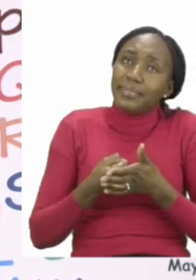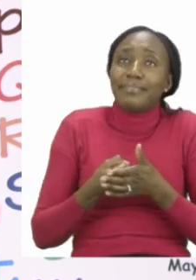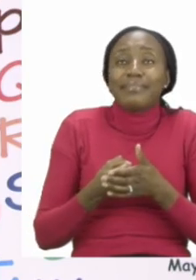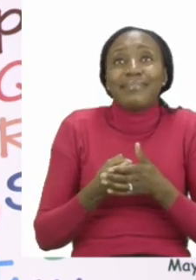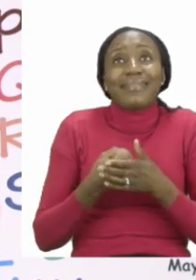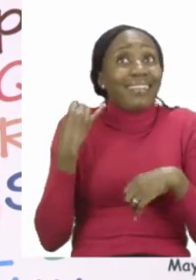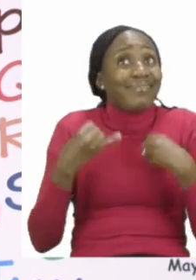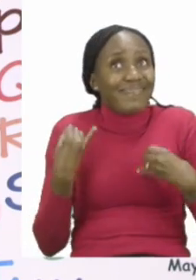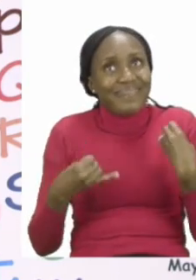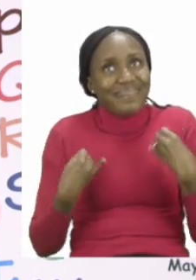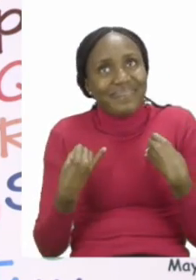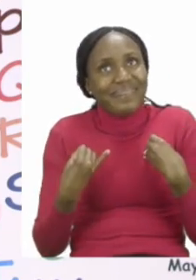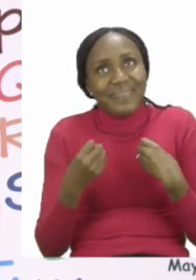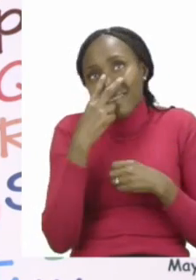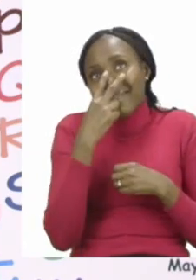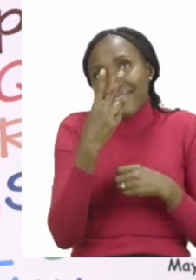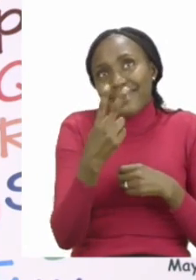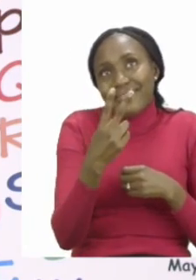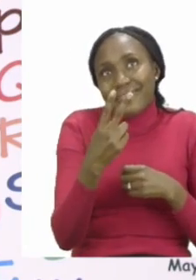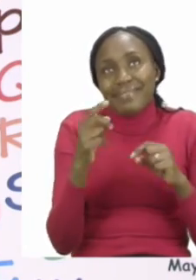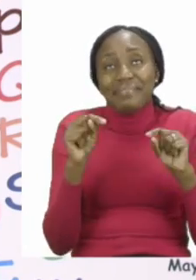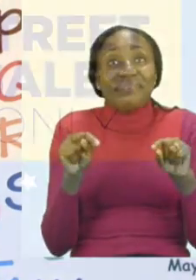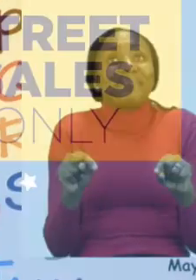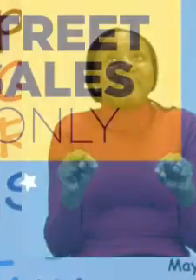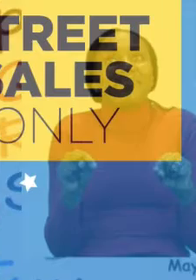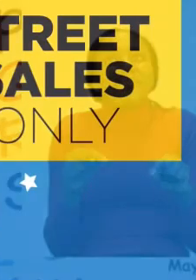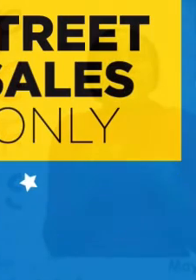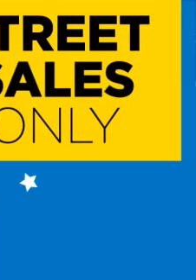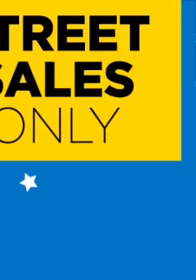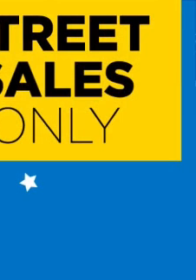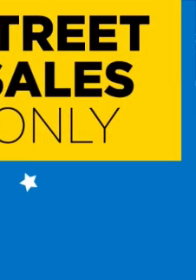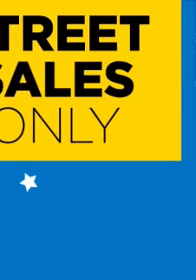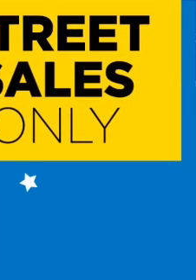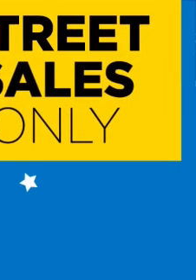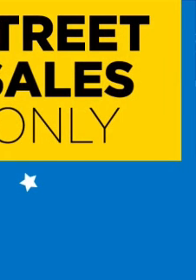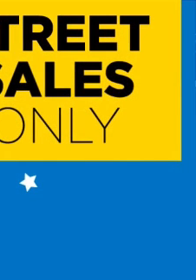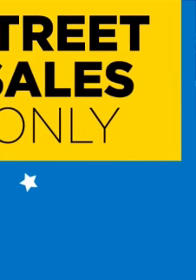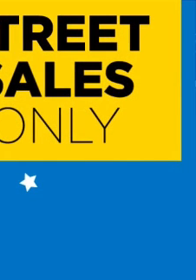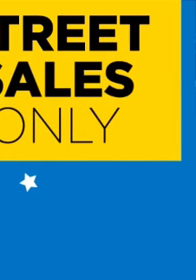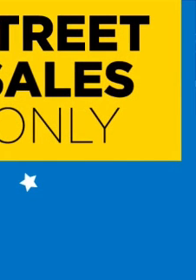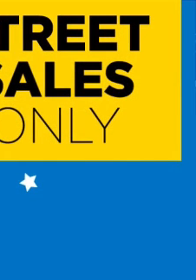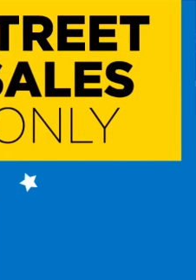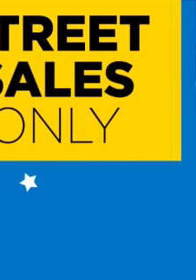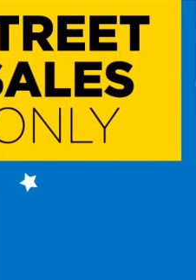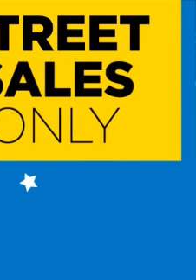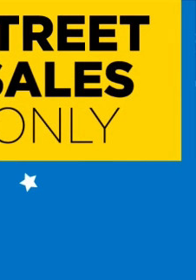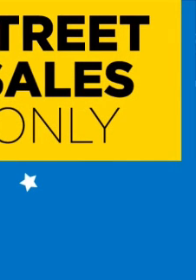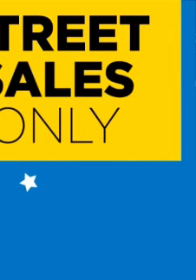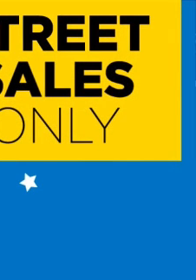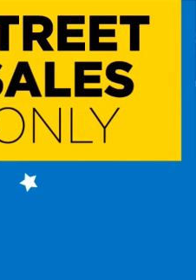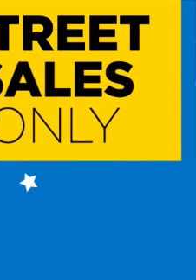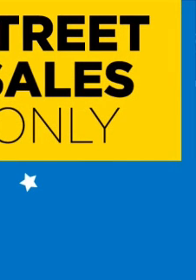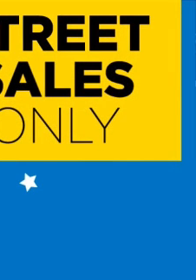fun, boys and girls. We will see you shortly after the ad break. Follow us on MyZone Facebook Active Kids to watch your